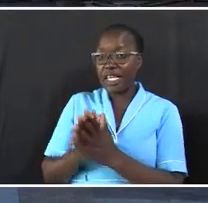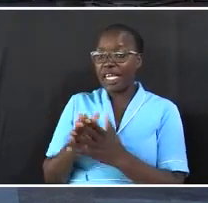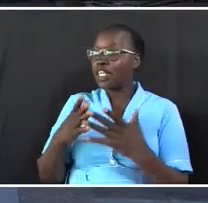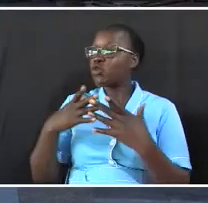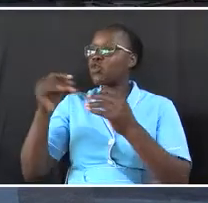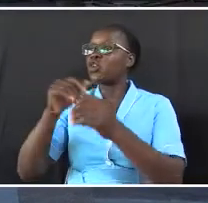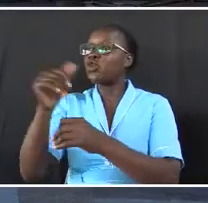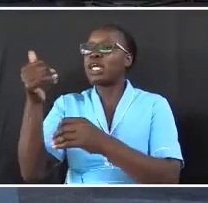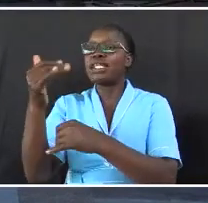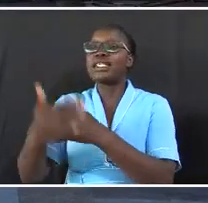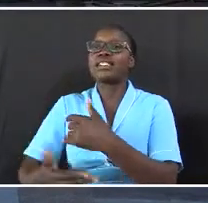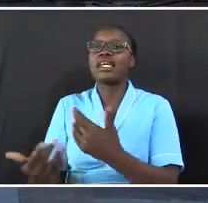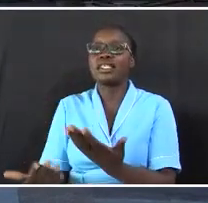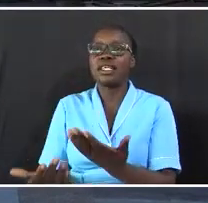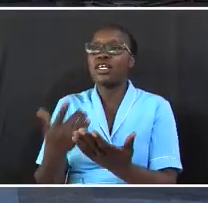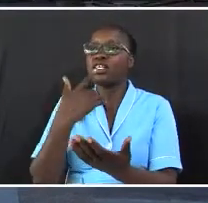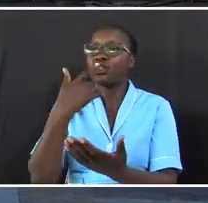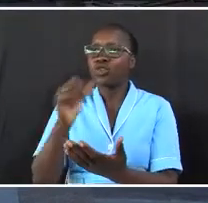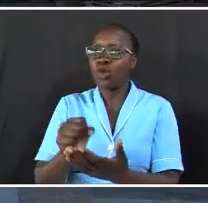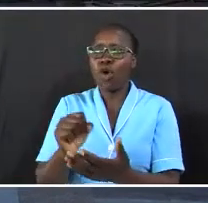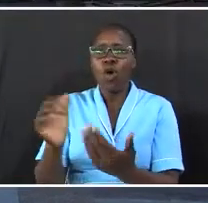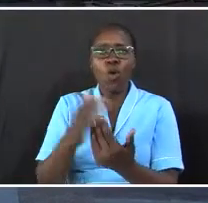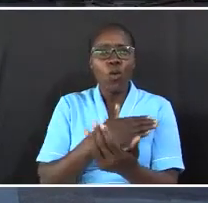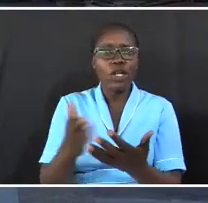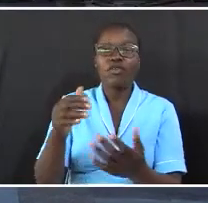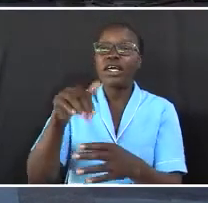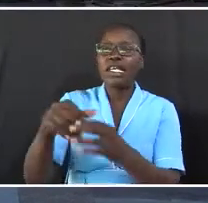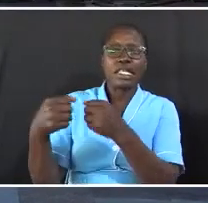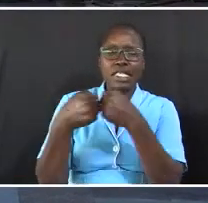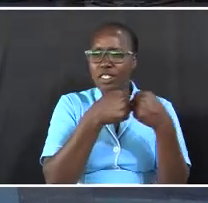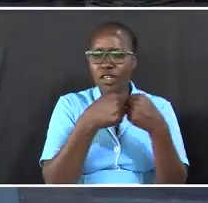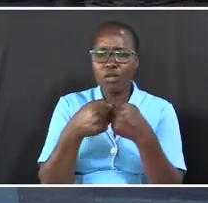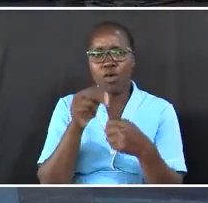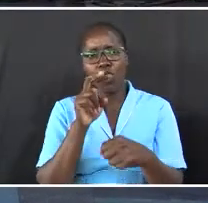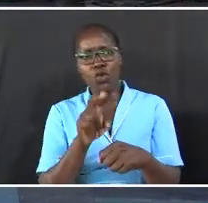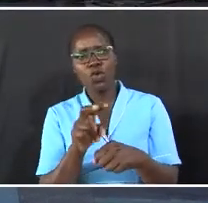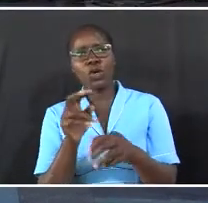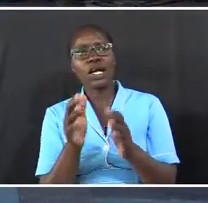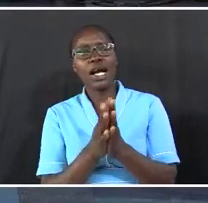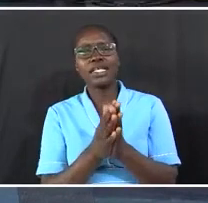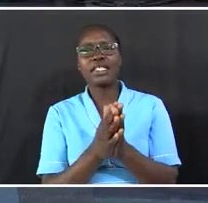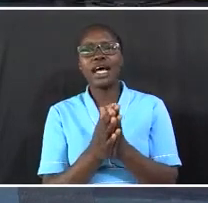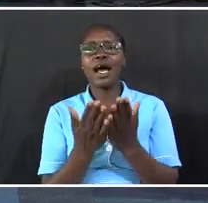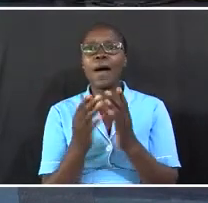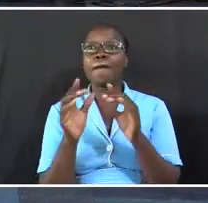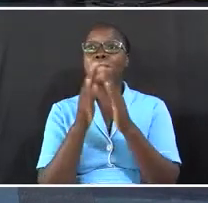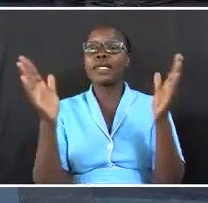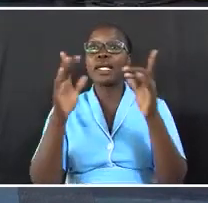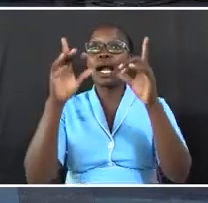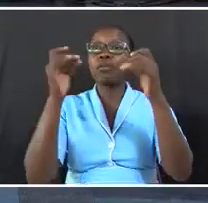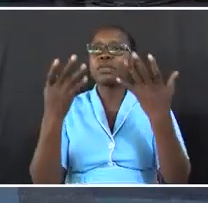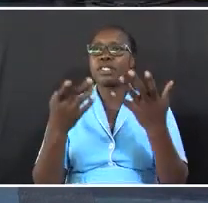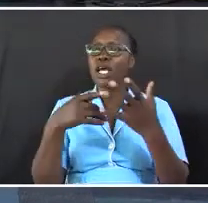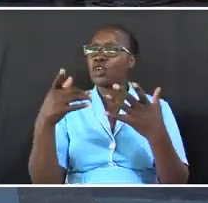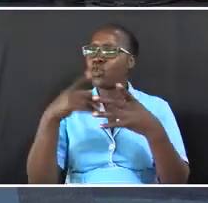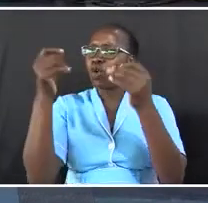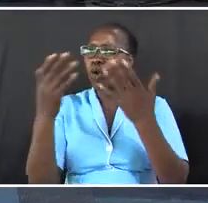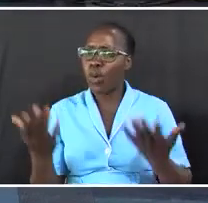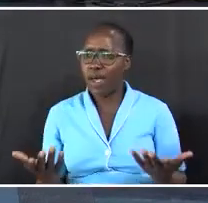other side. And so whenever you are in the storm, look at the bigger picture. Where are you